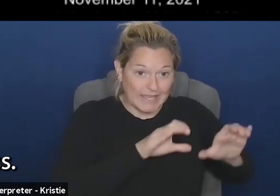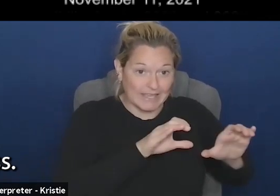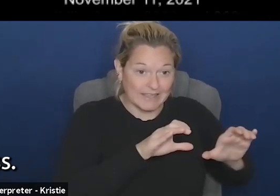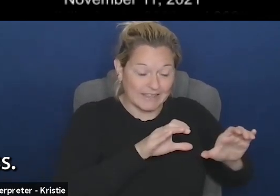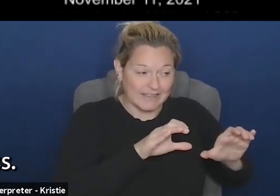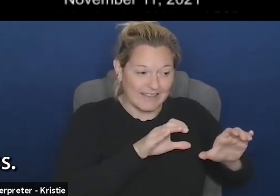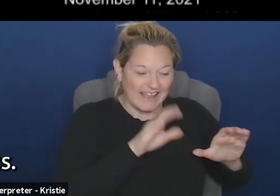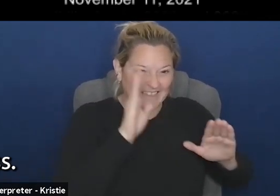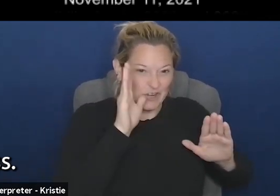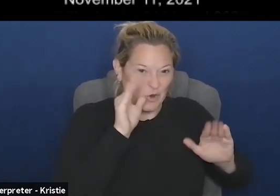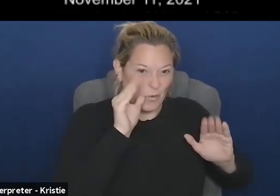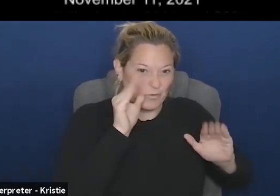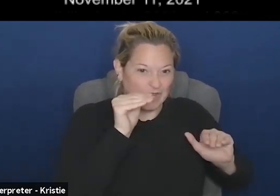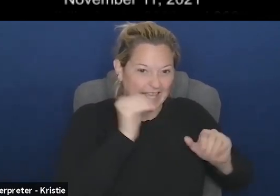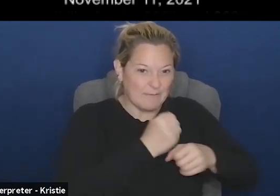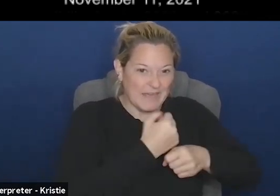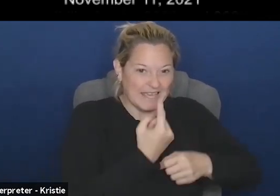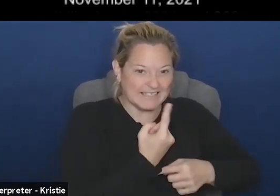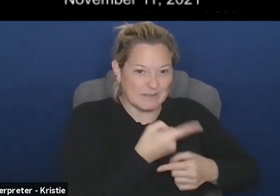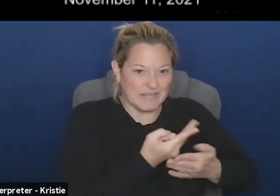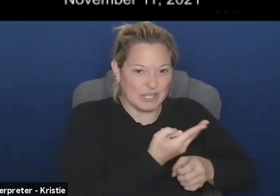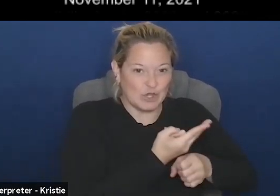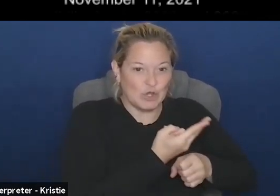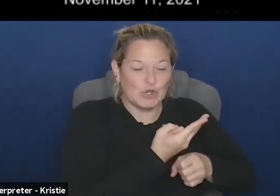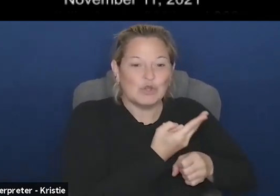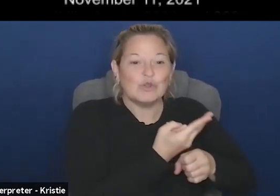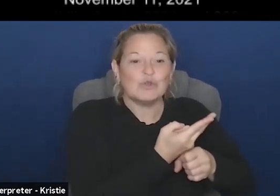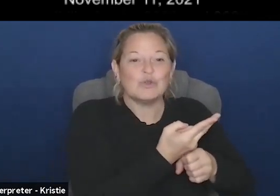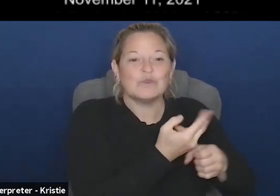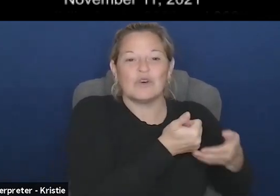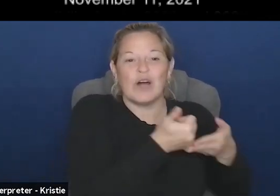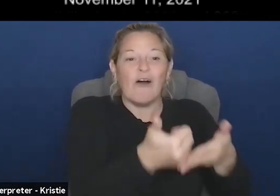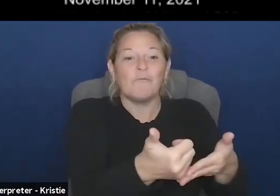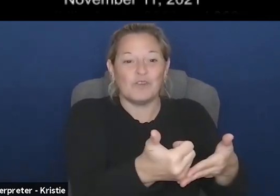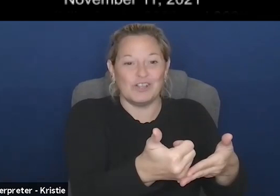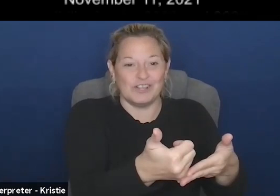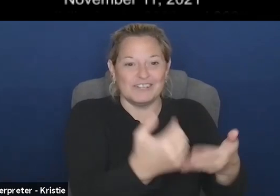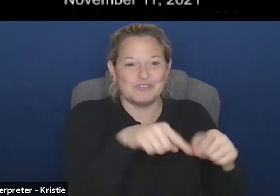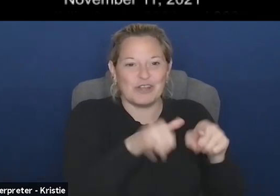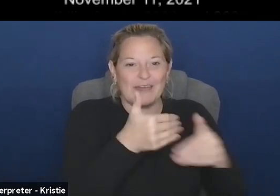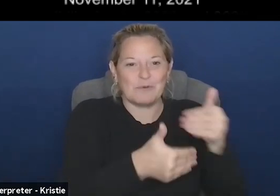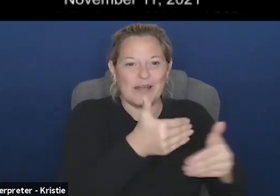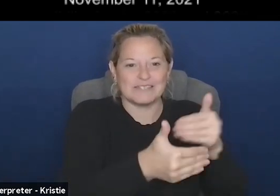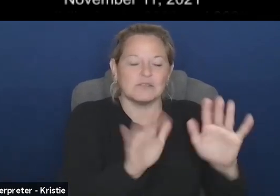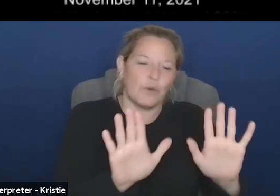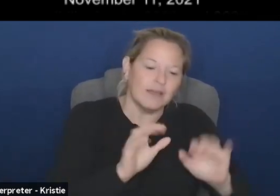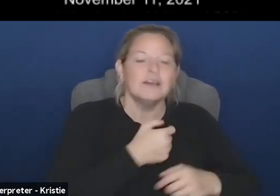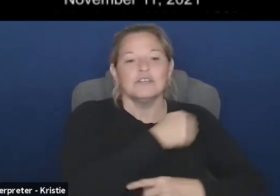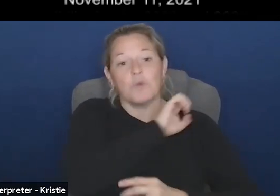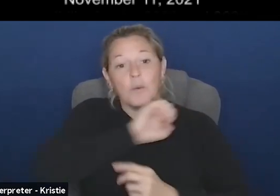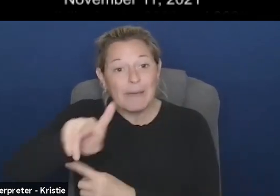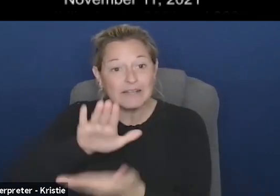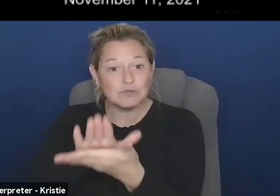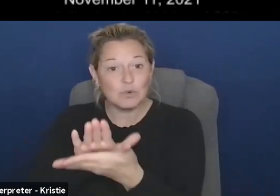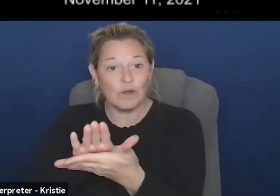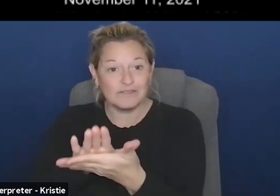something useful in the process. So I did decide to go back and get a PhD in order to up my game. And